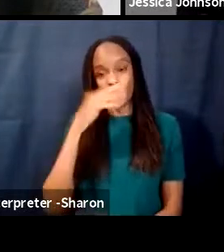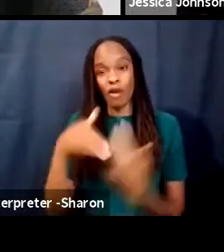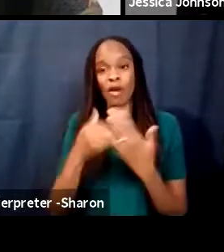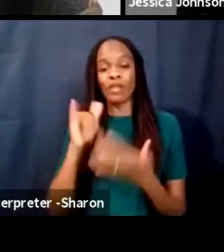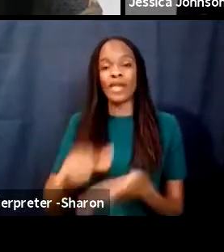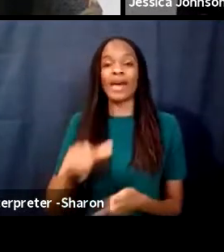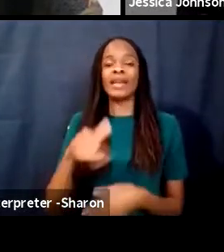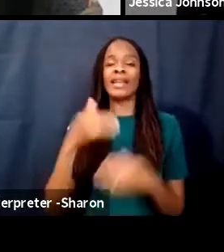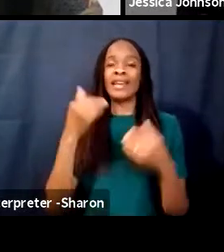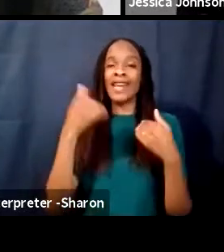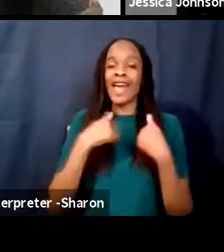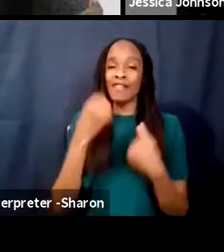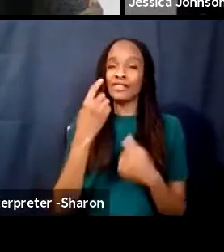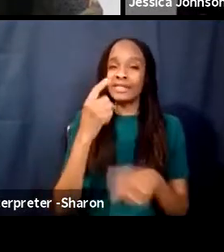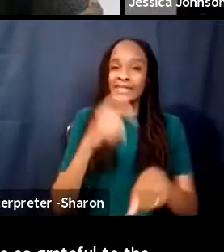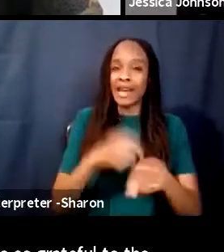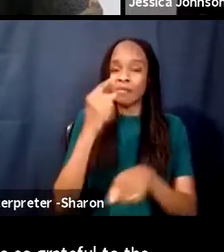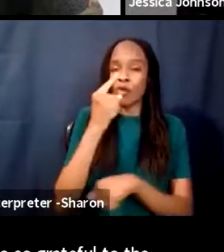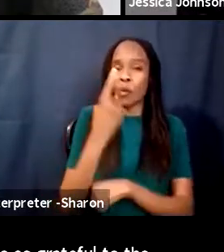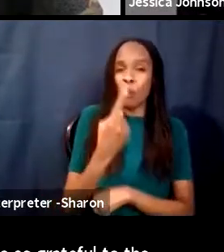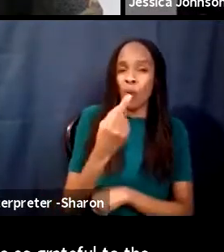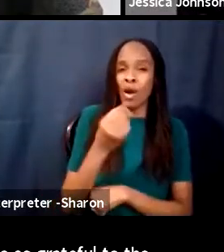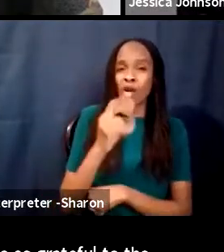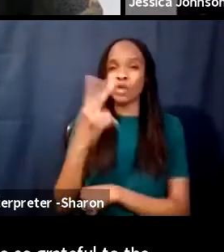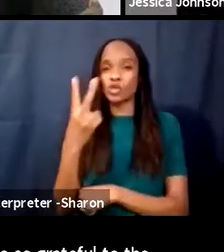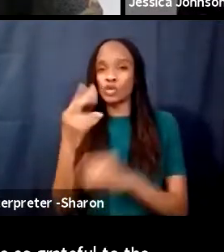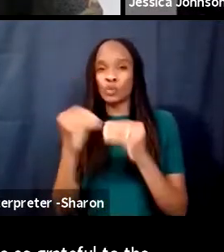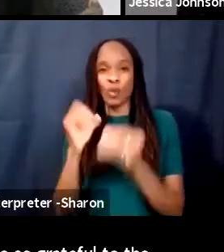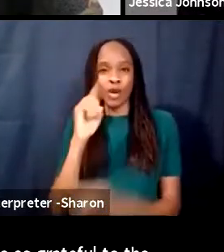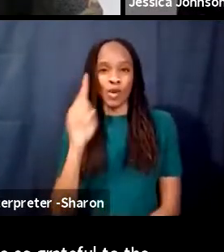for just one or two more. So, all right.